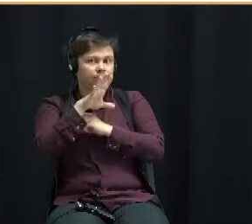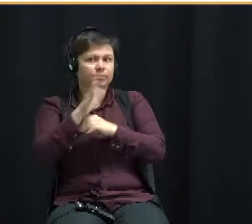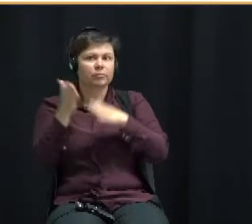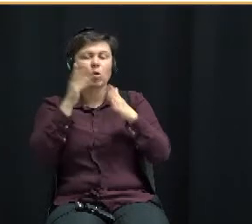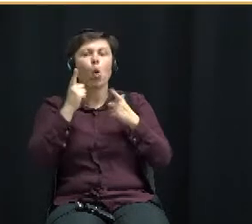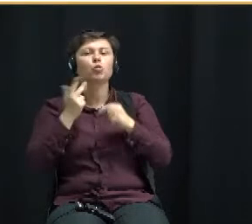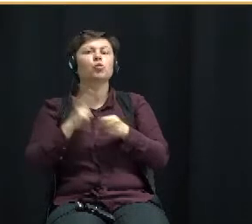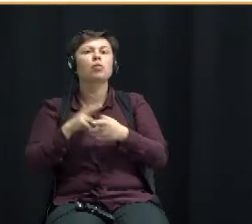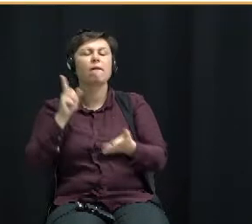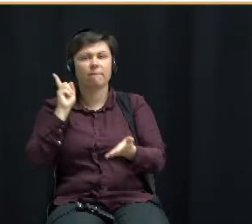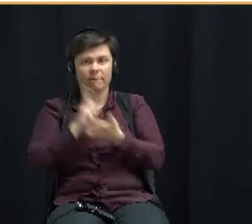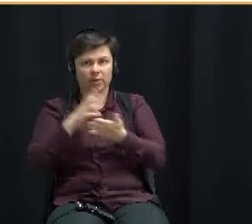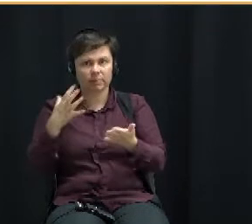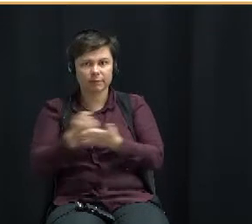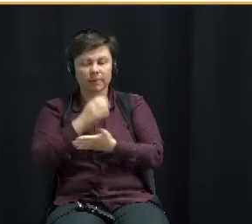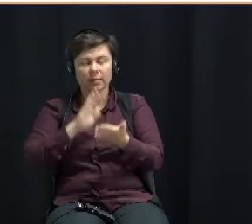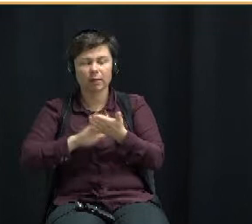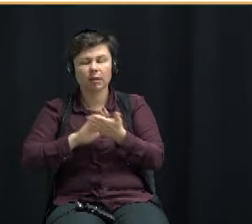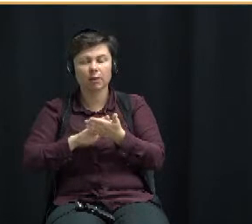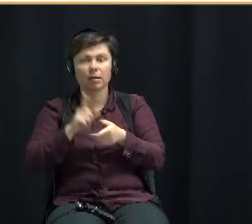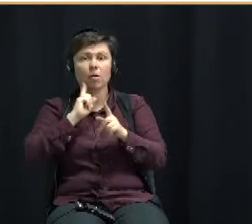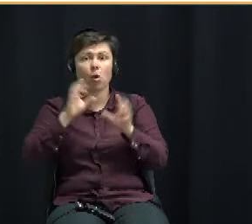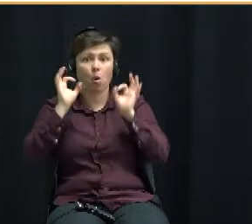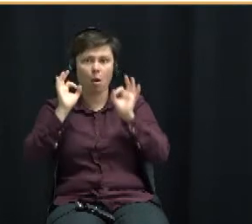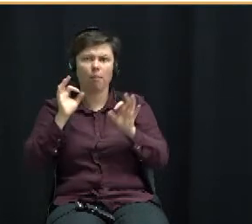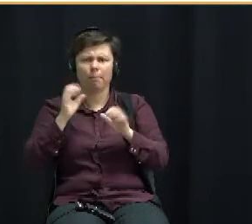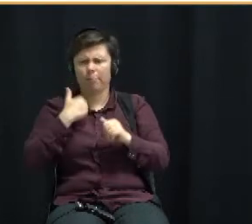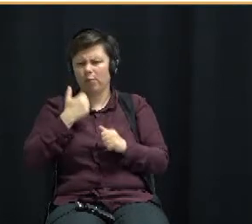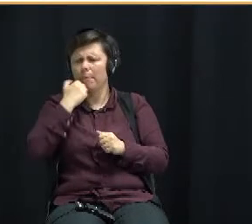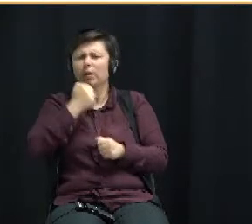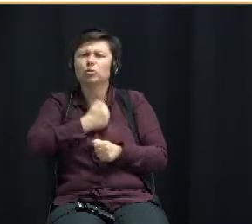very sad parking lot with a very steep